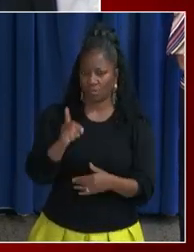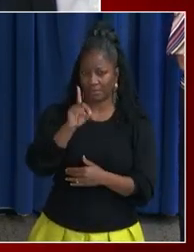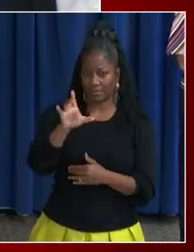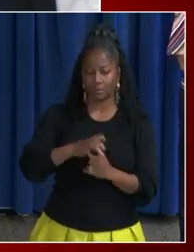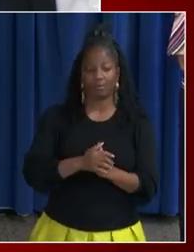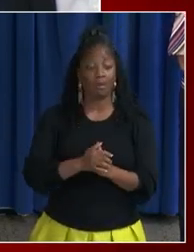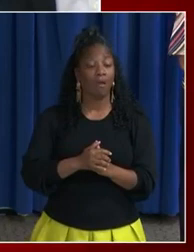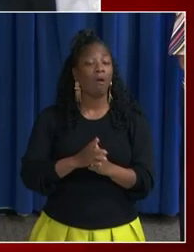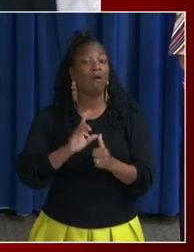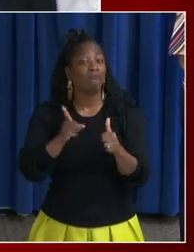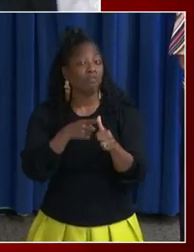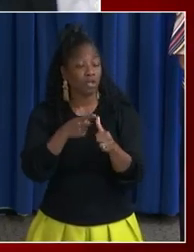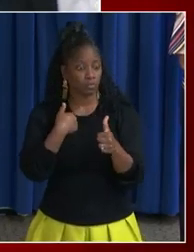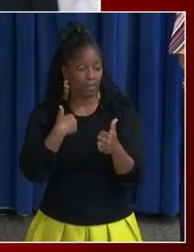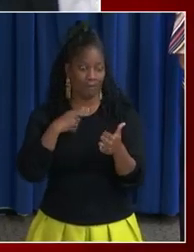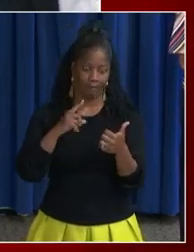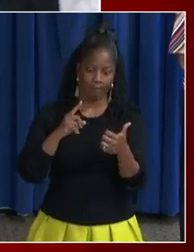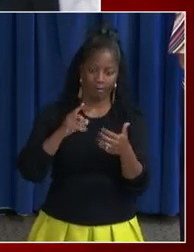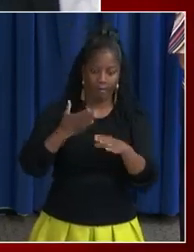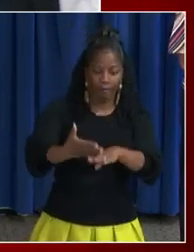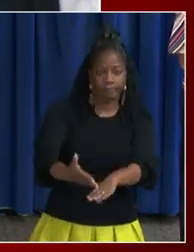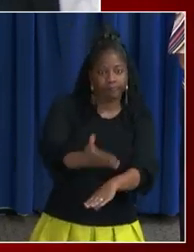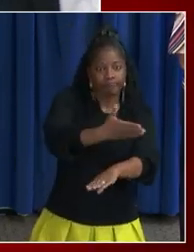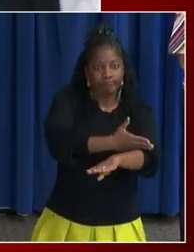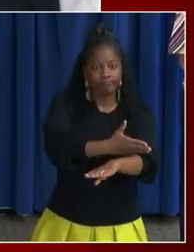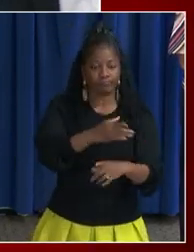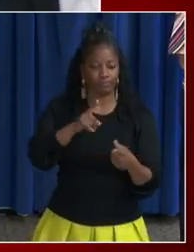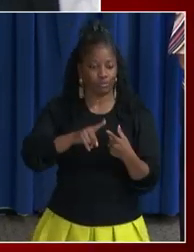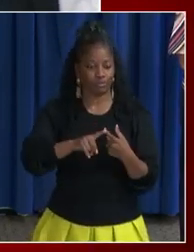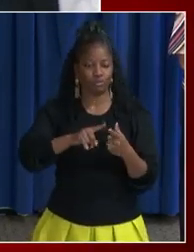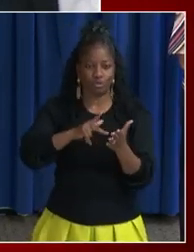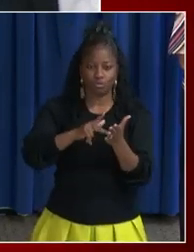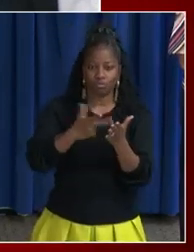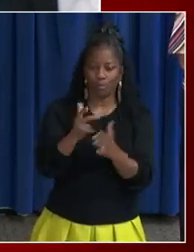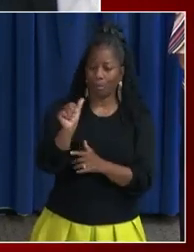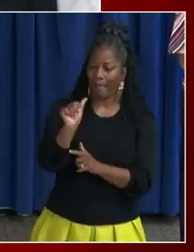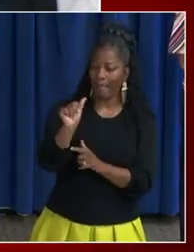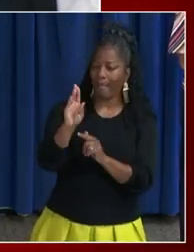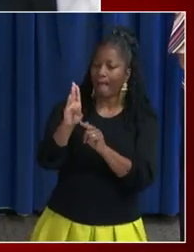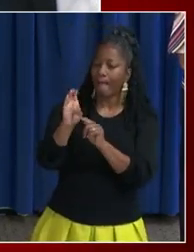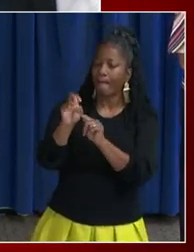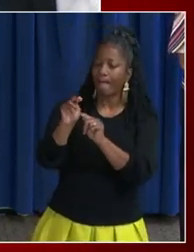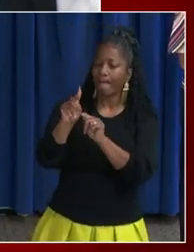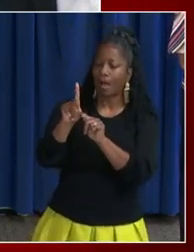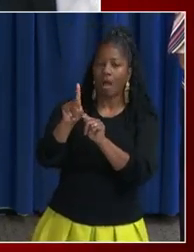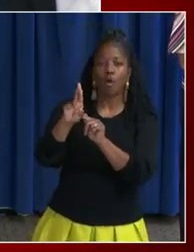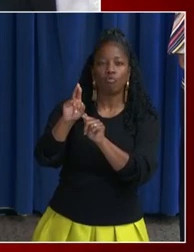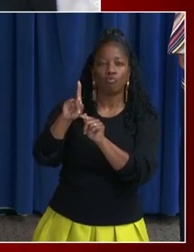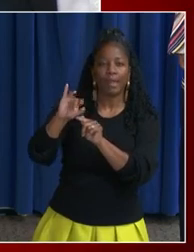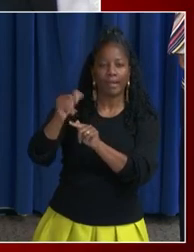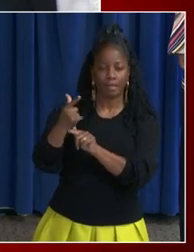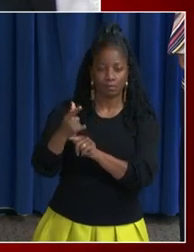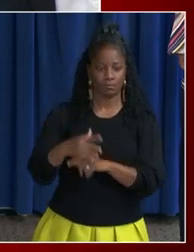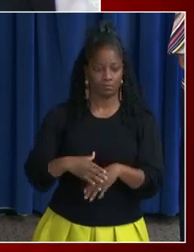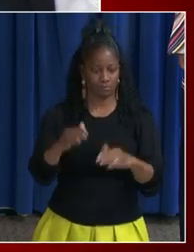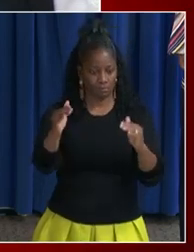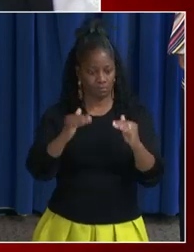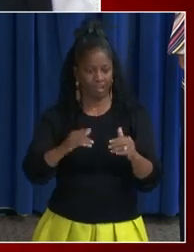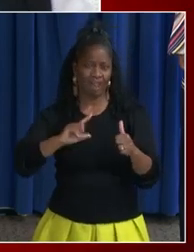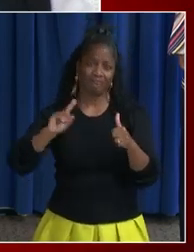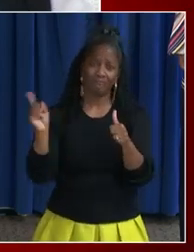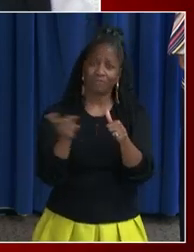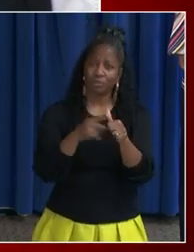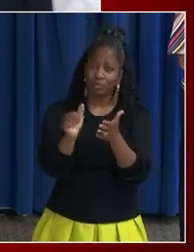our first upgrade to a AAA bond rating, our first audit that had zero